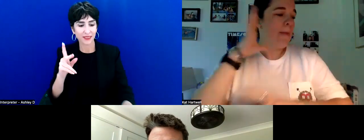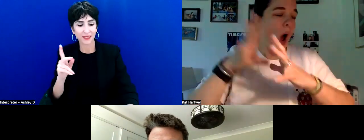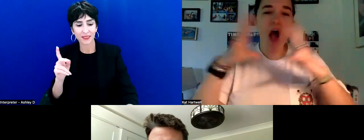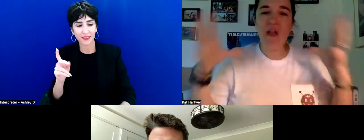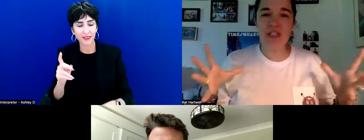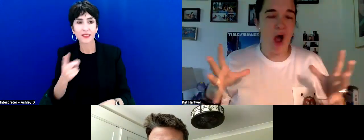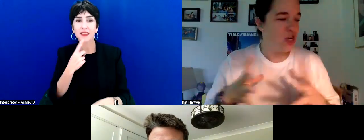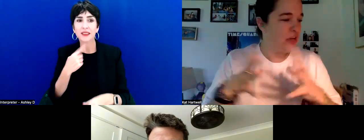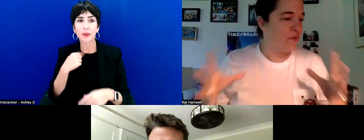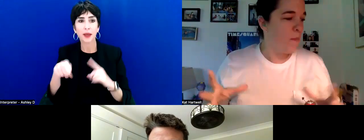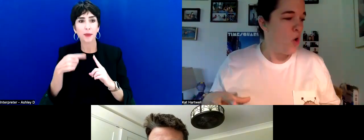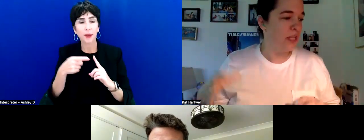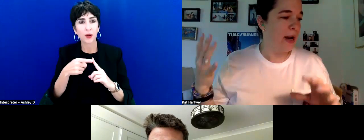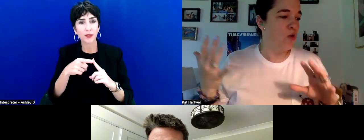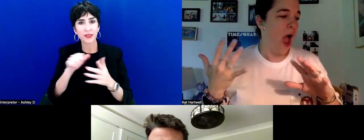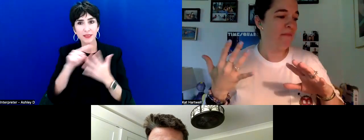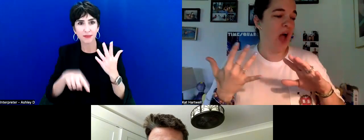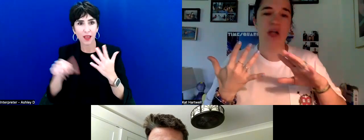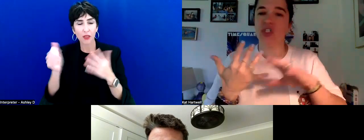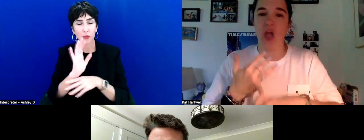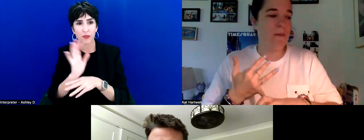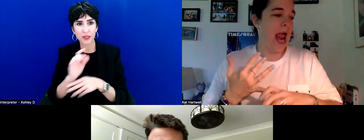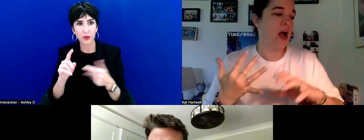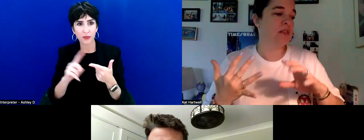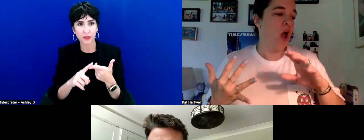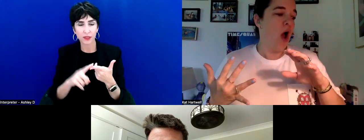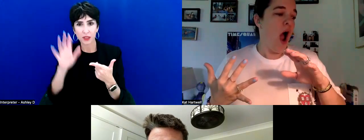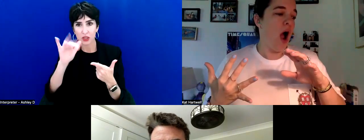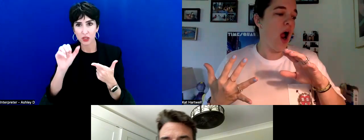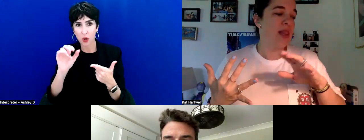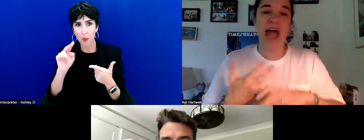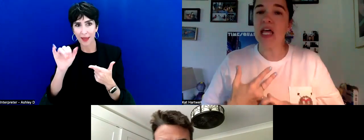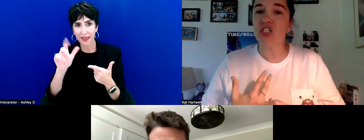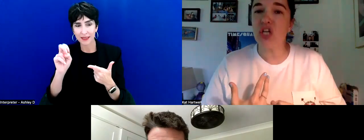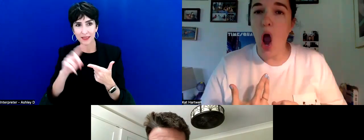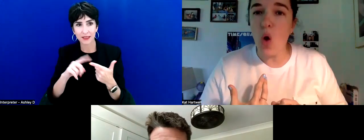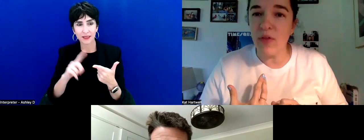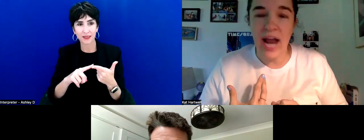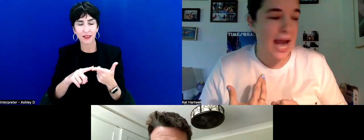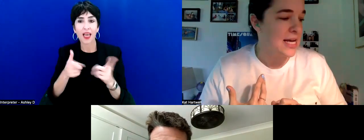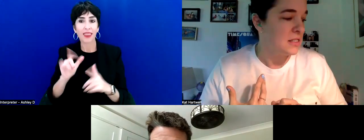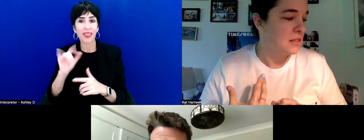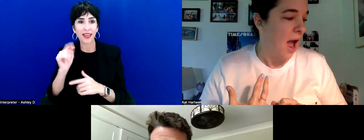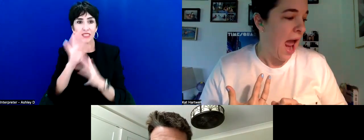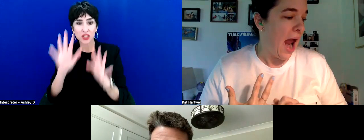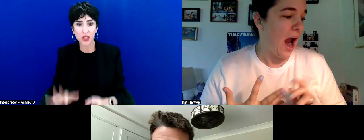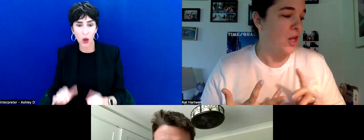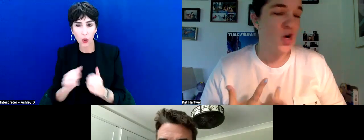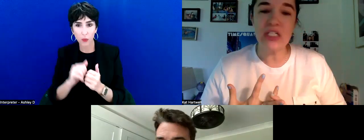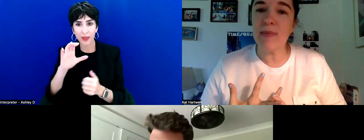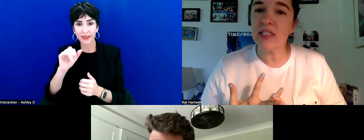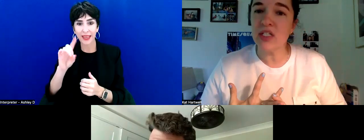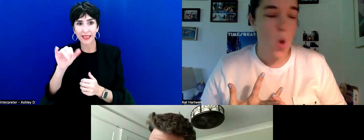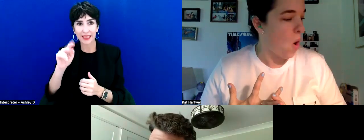Tell me about all of these other different moons. I mean, you have done Snowman, Let It Snow with Cadence,